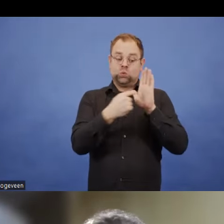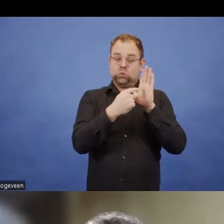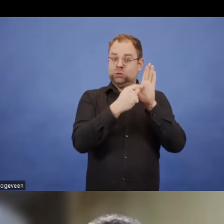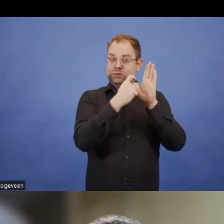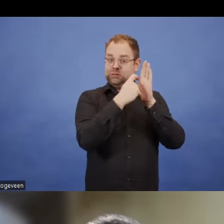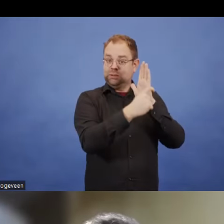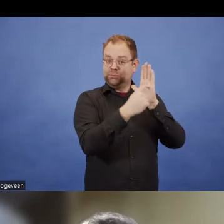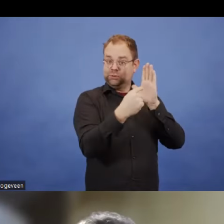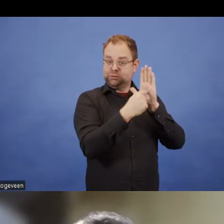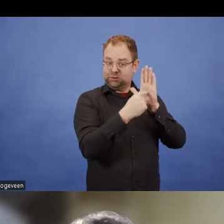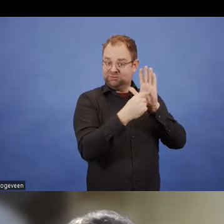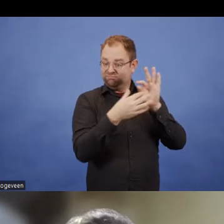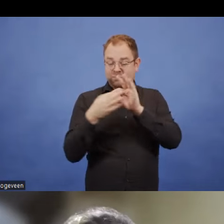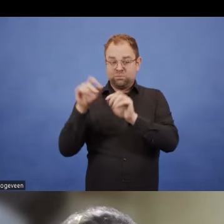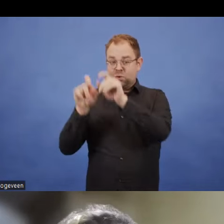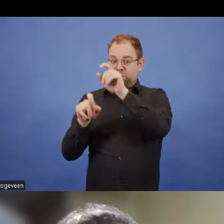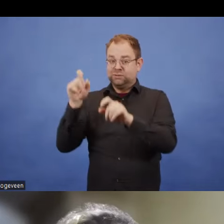Firstly,